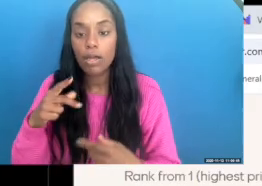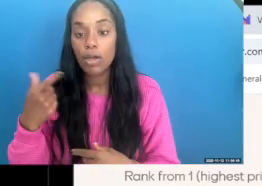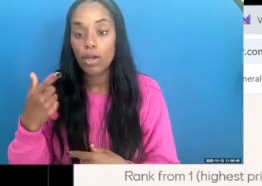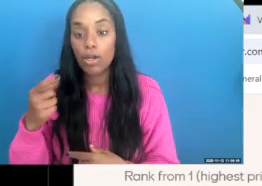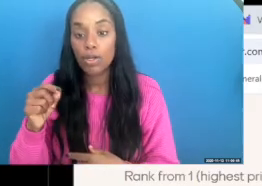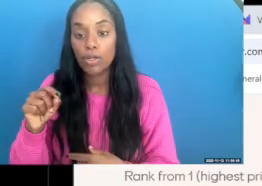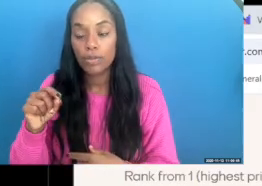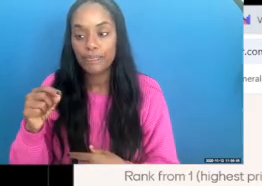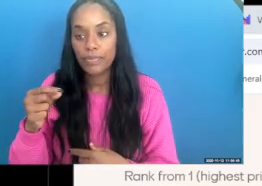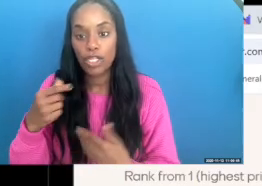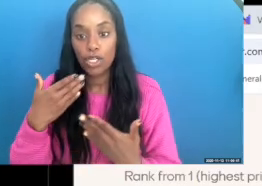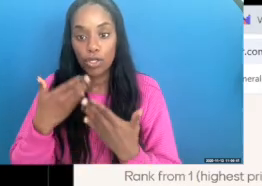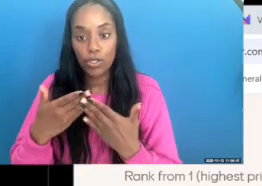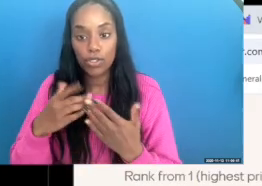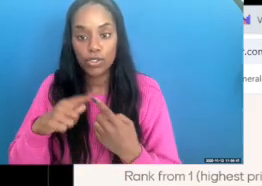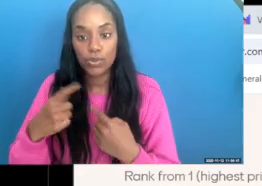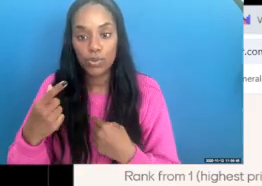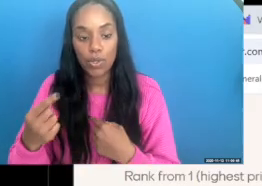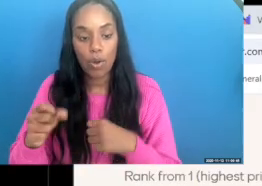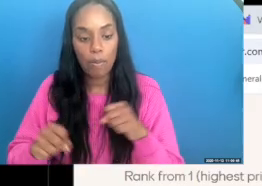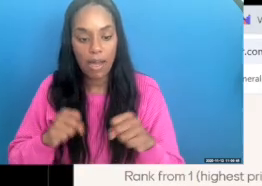Good to Go Bikes. One of our